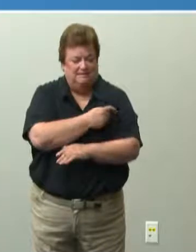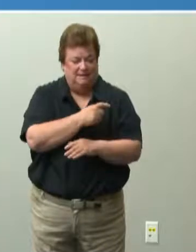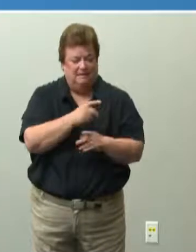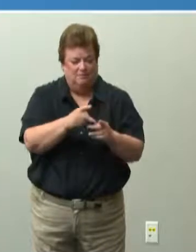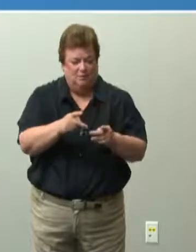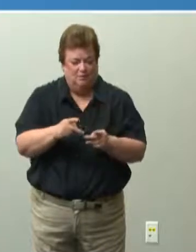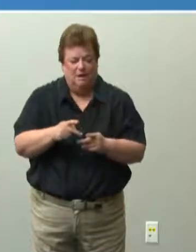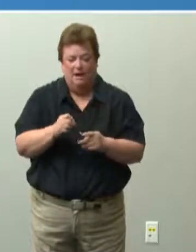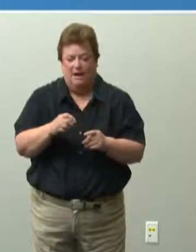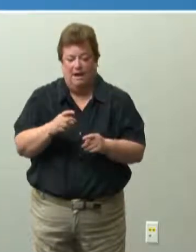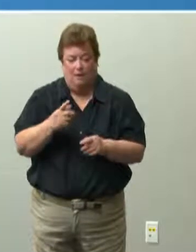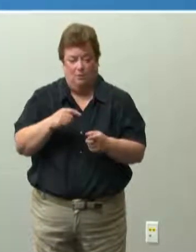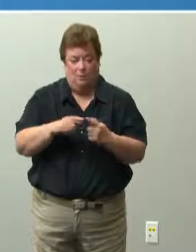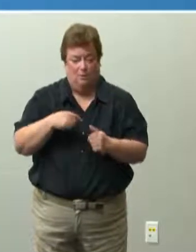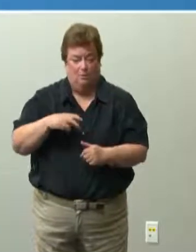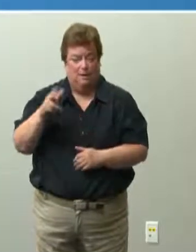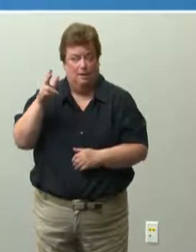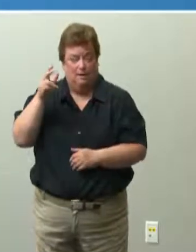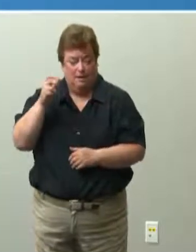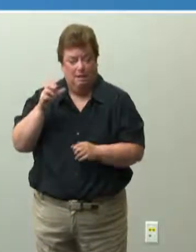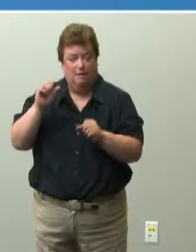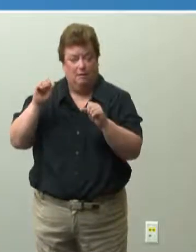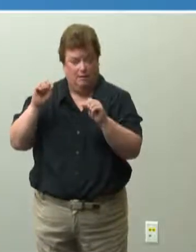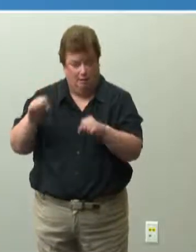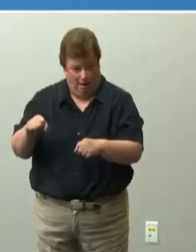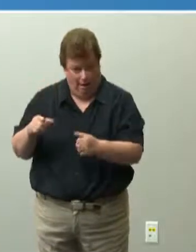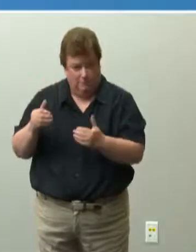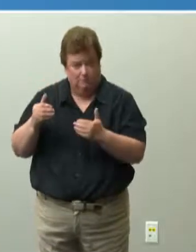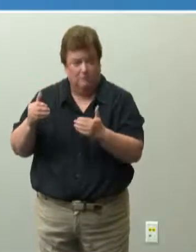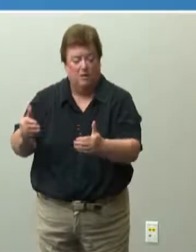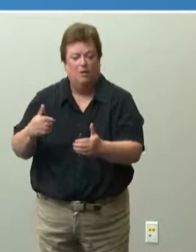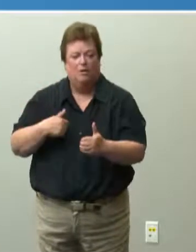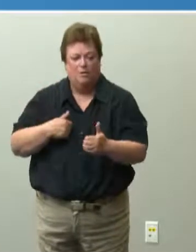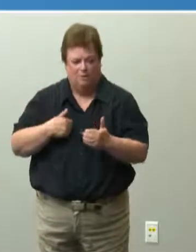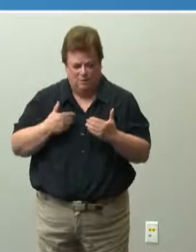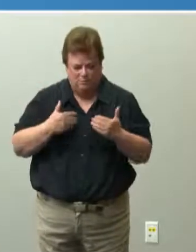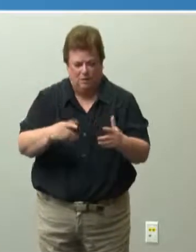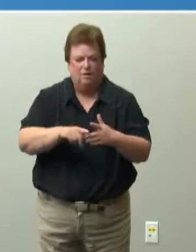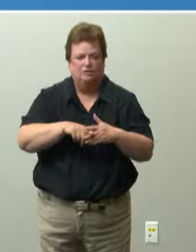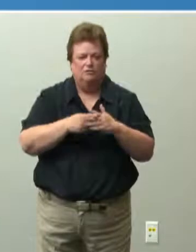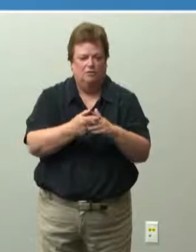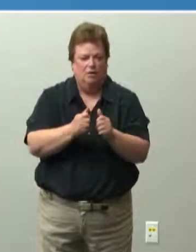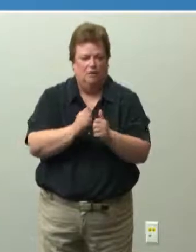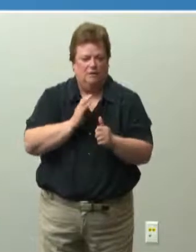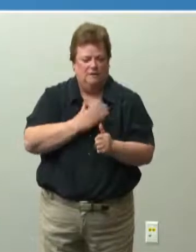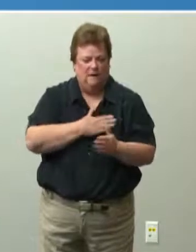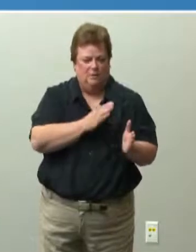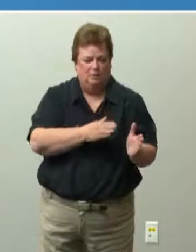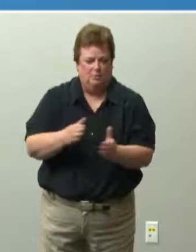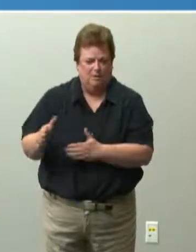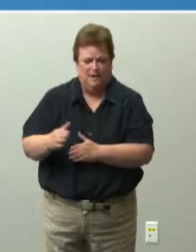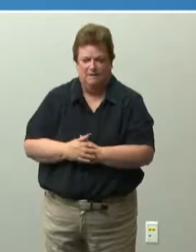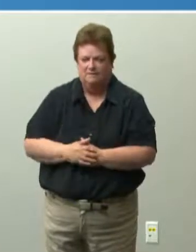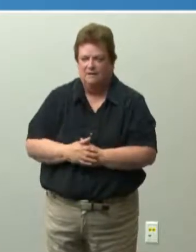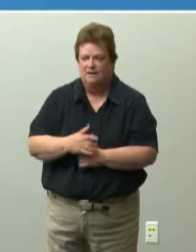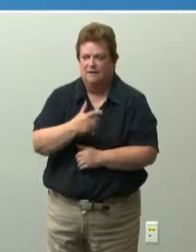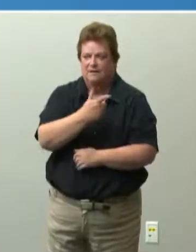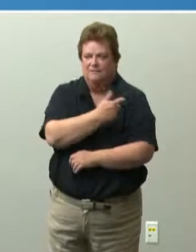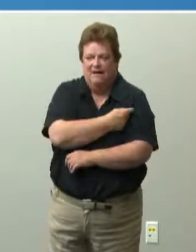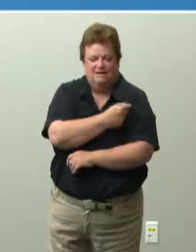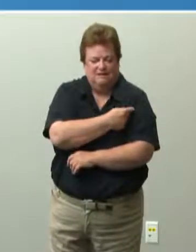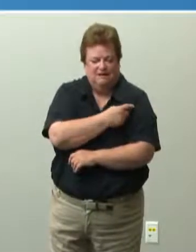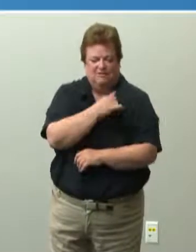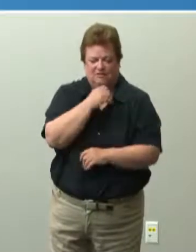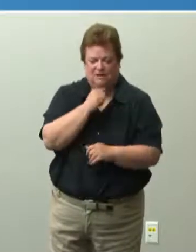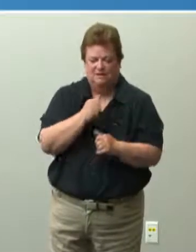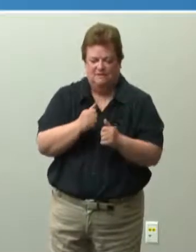into action as soon as those booster doses are available. As I've said before, vaccination remains the main